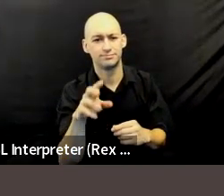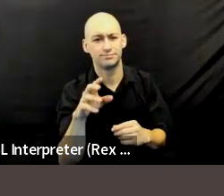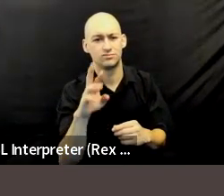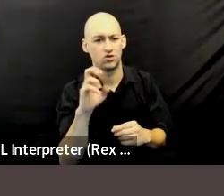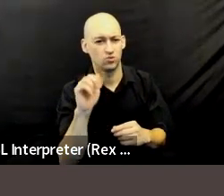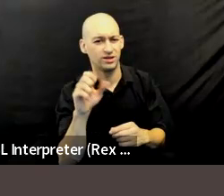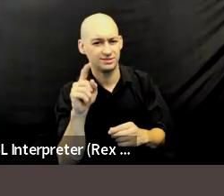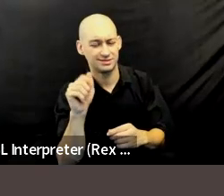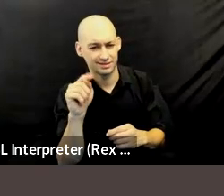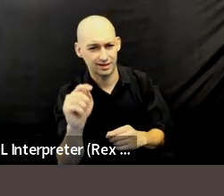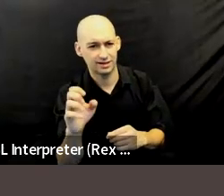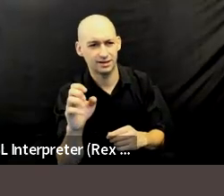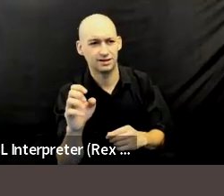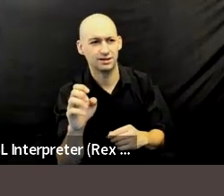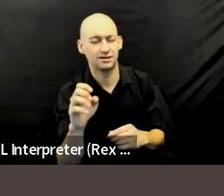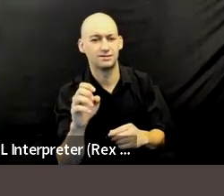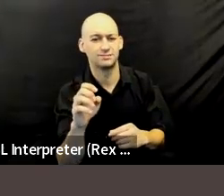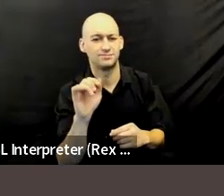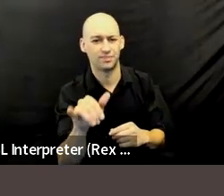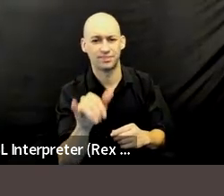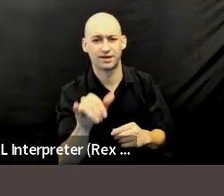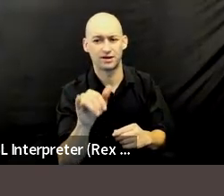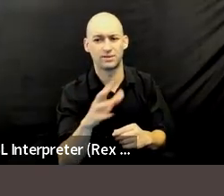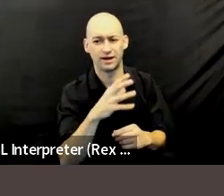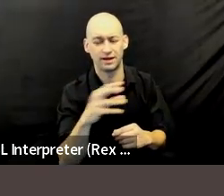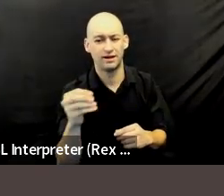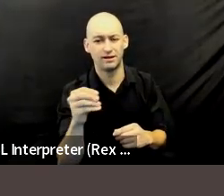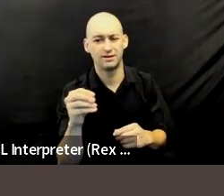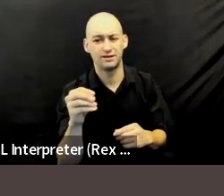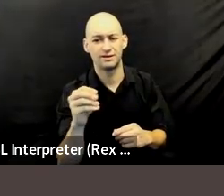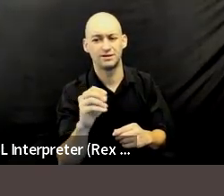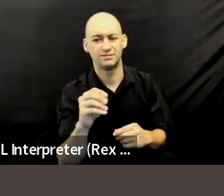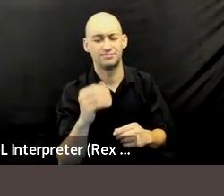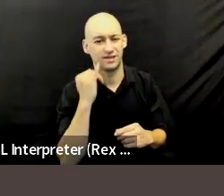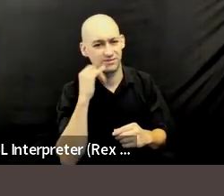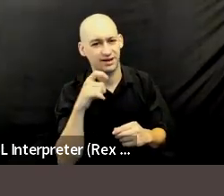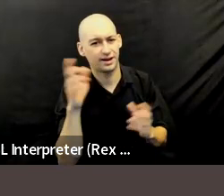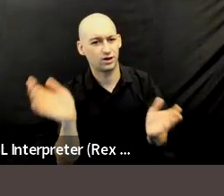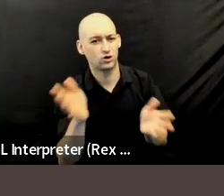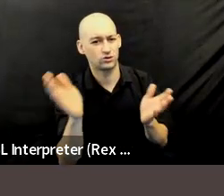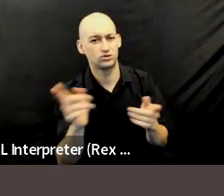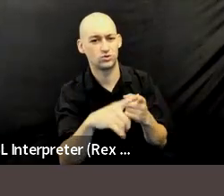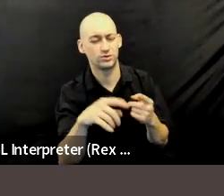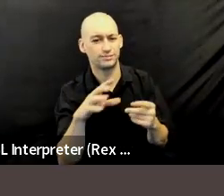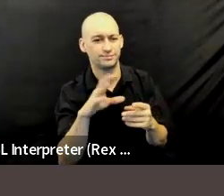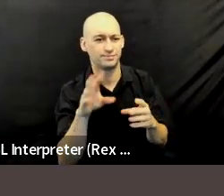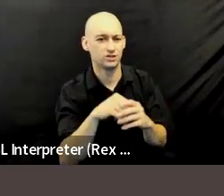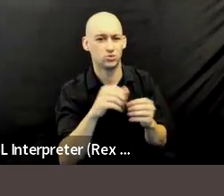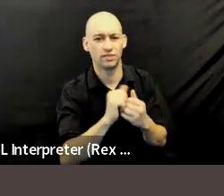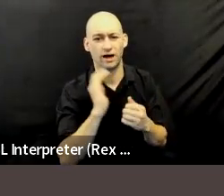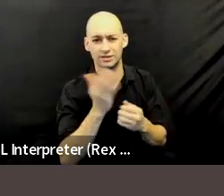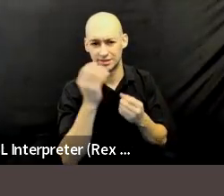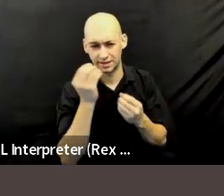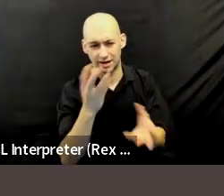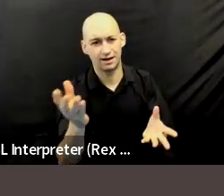Government Affairs there. And if they need encouraging to engage with us, just let me know.